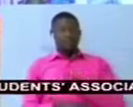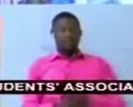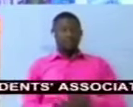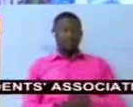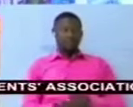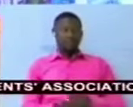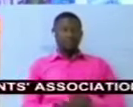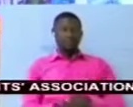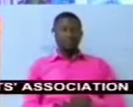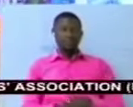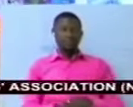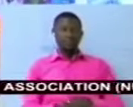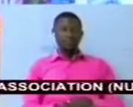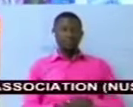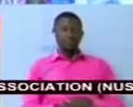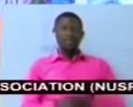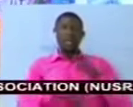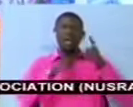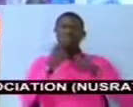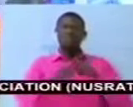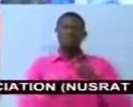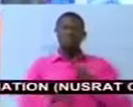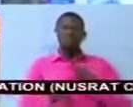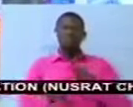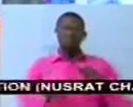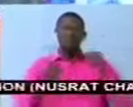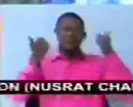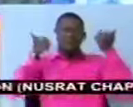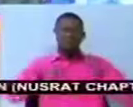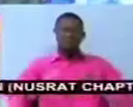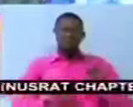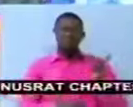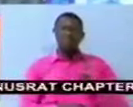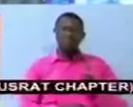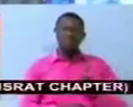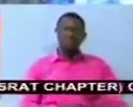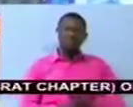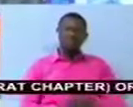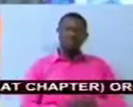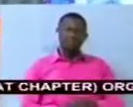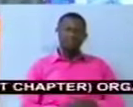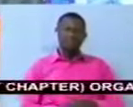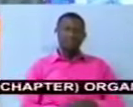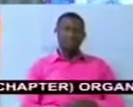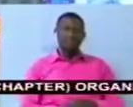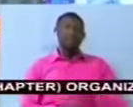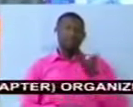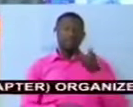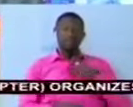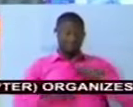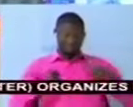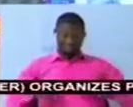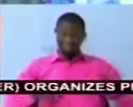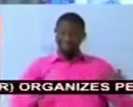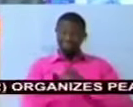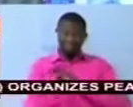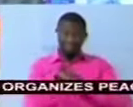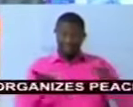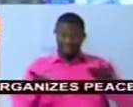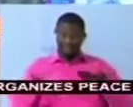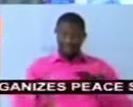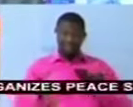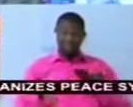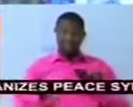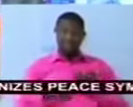one what happened after that gannaaw lool lu xew waaw biñ ma futé be paré yes when I was undressed nakedly be légui dama